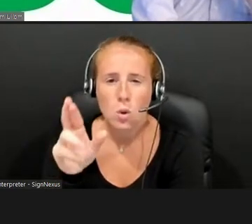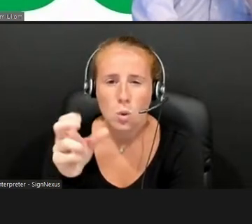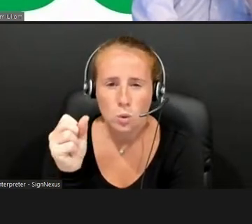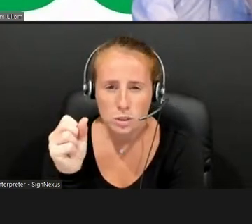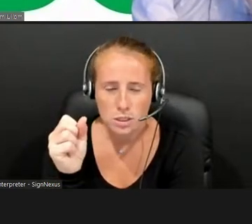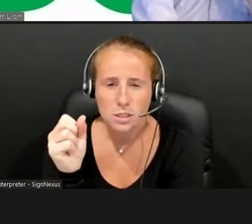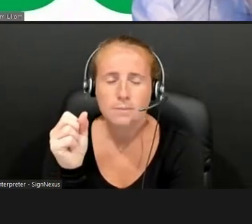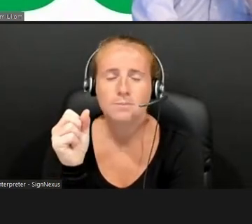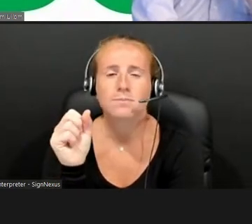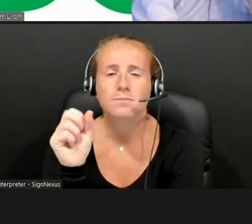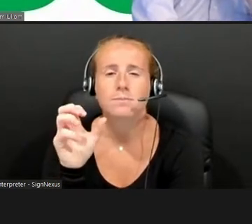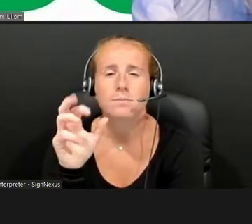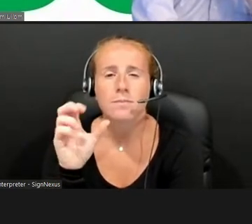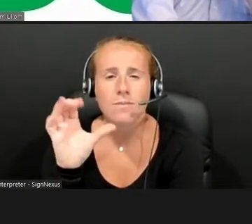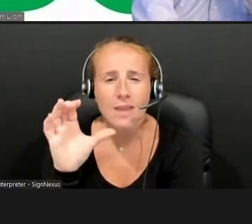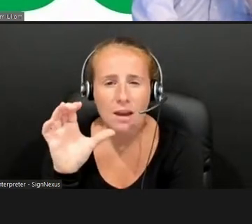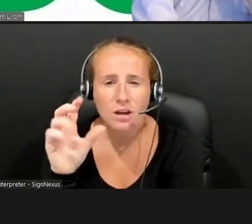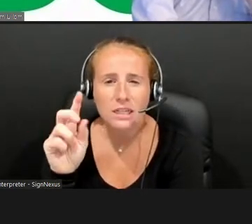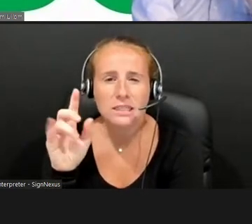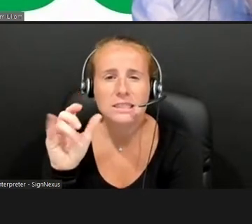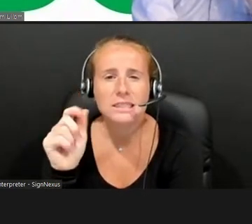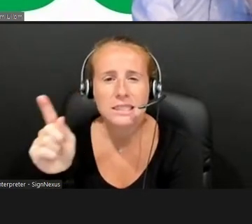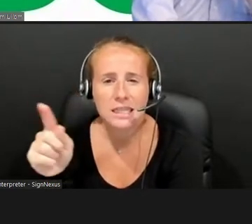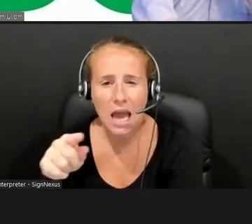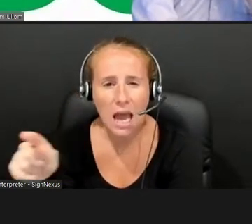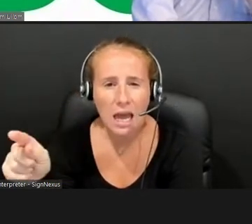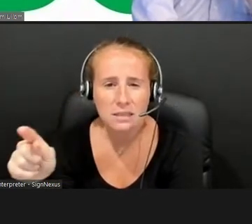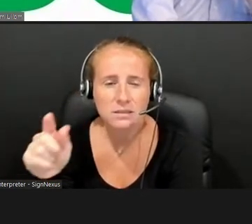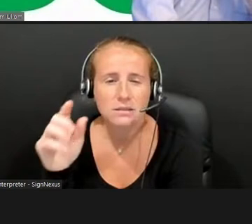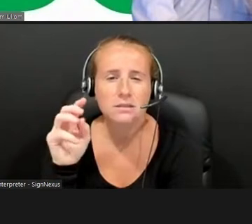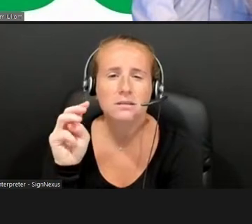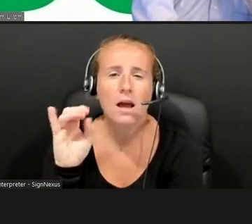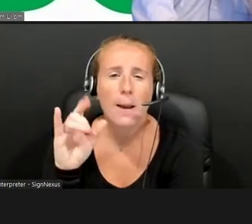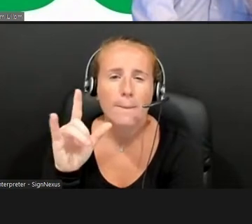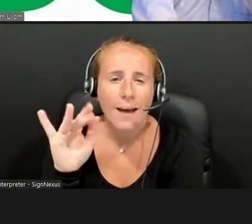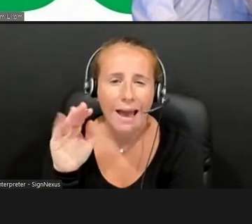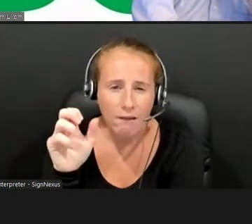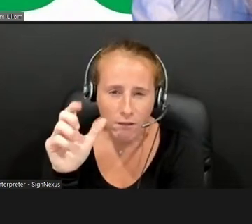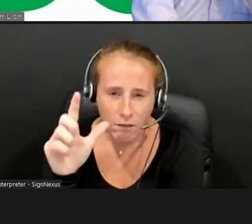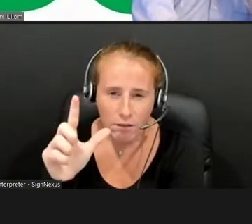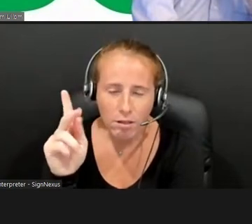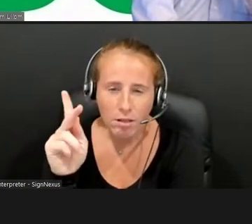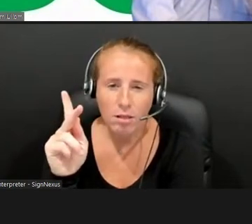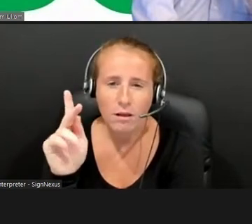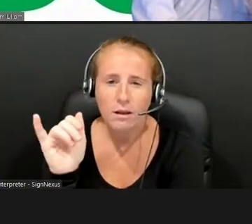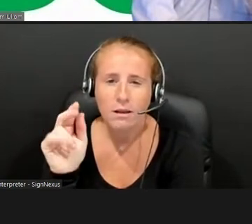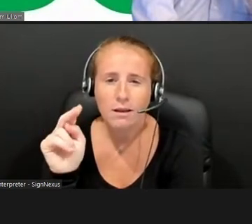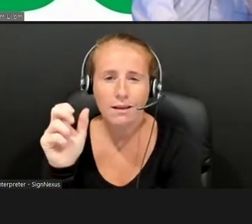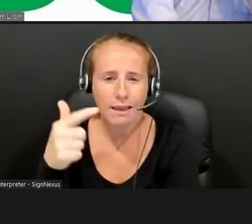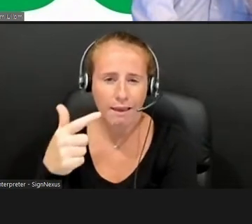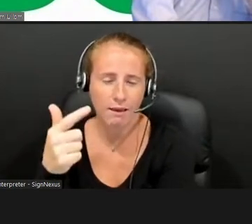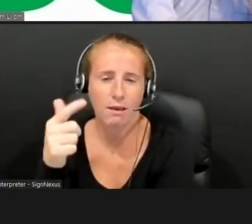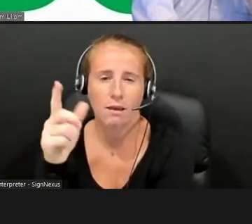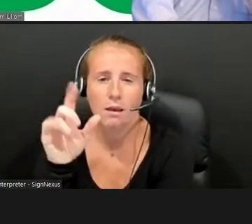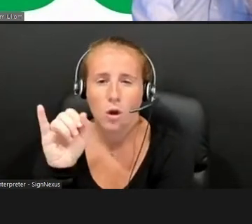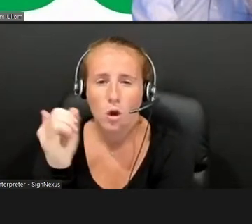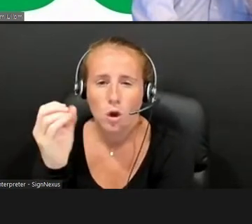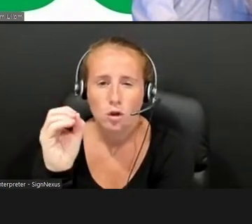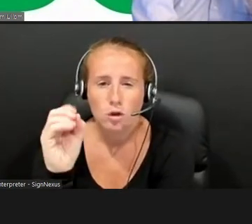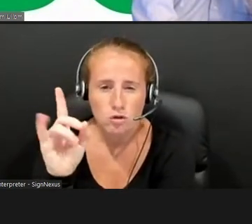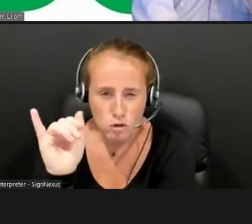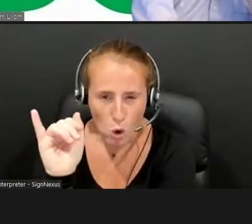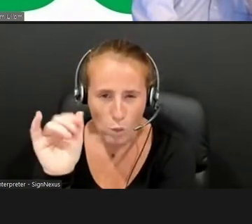Eric Diaz Michael King Jody Stewart